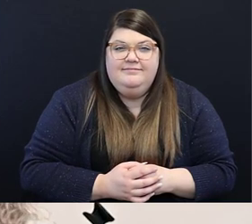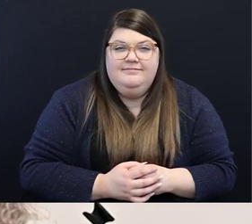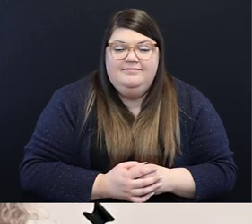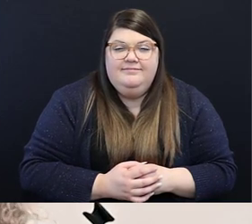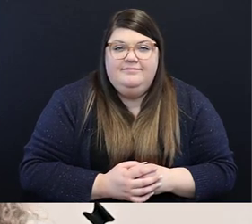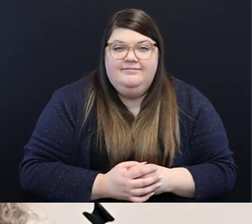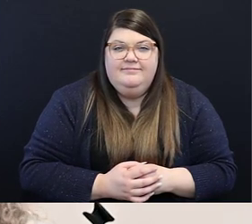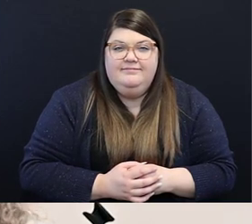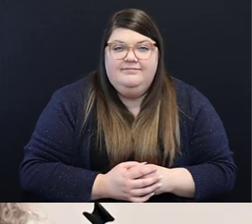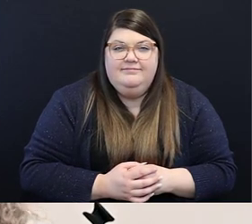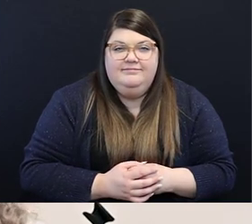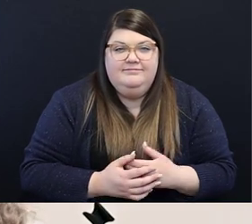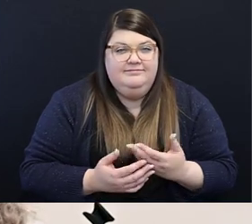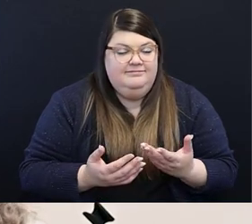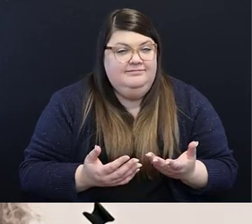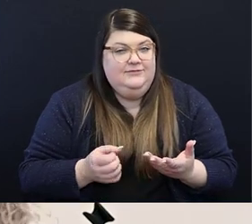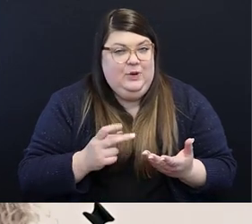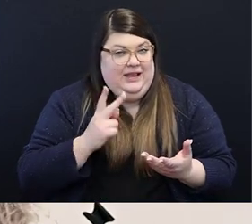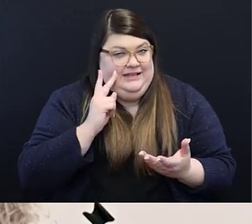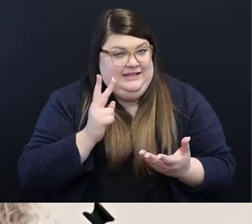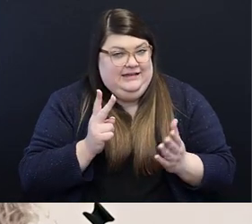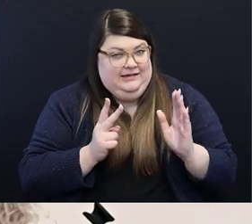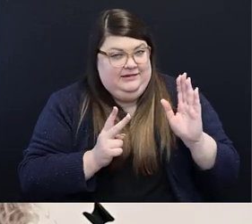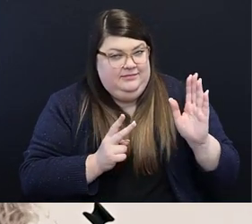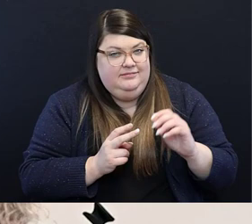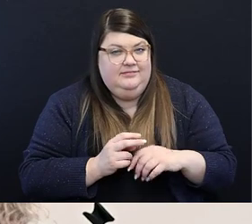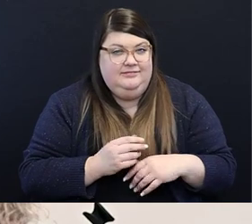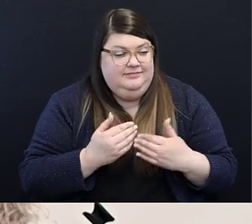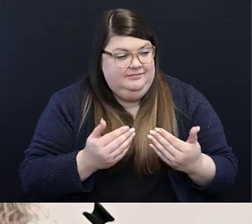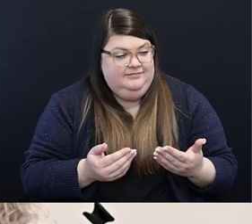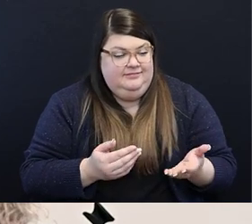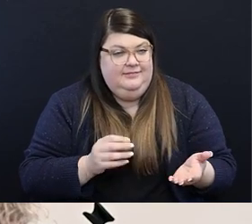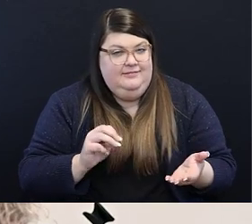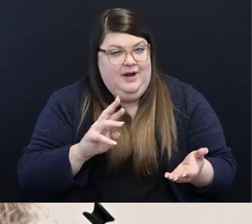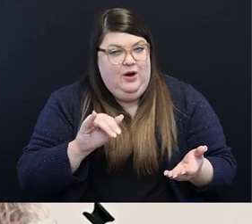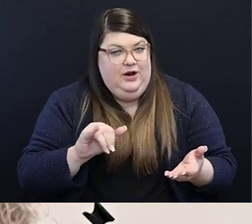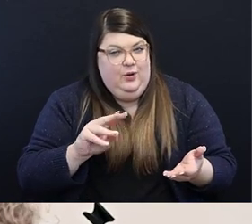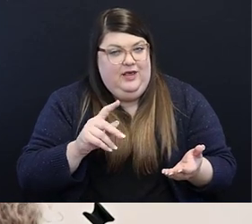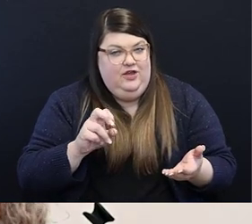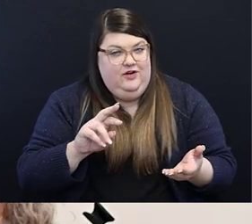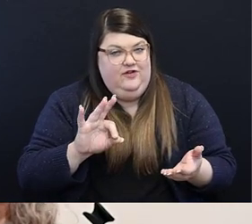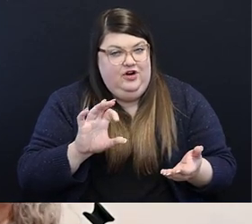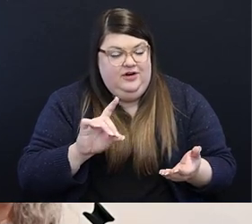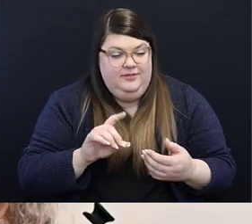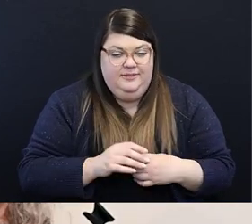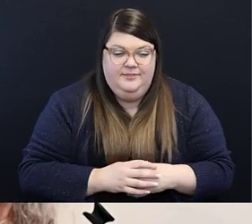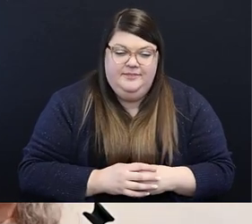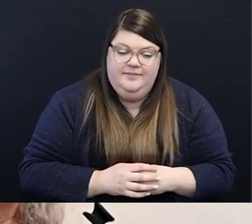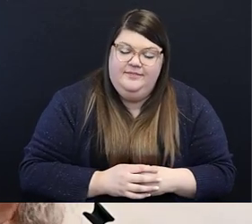Okay. Well, I see a. Oh. Yeah. Go to Mary Weatherford. Oh, hello.